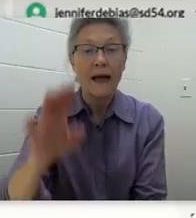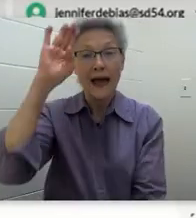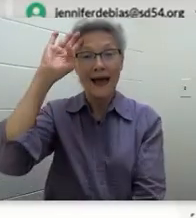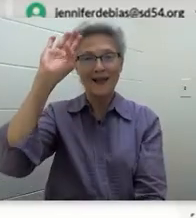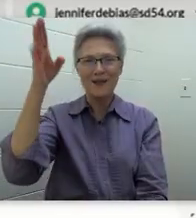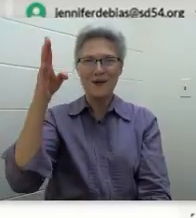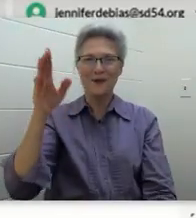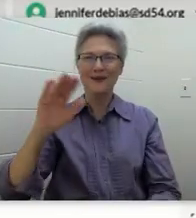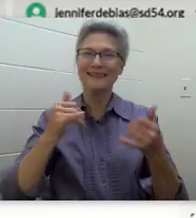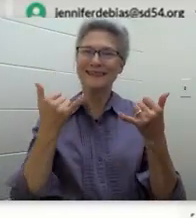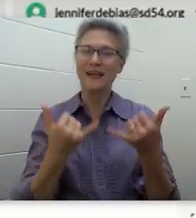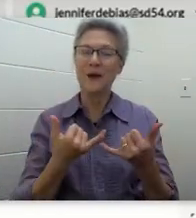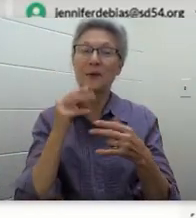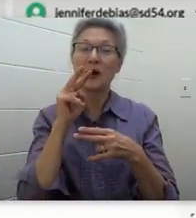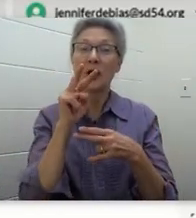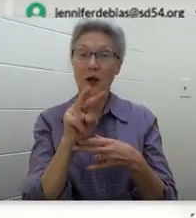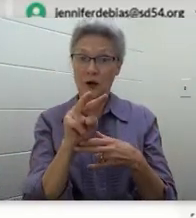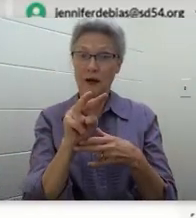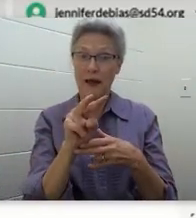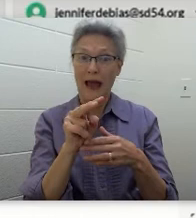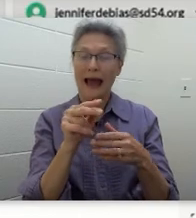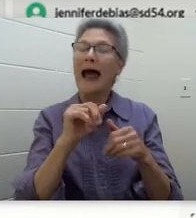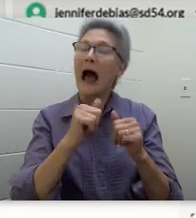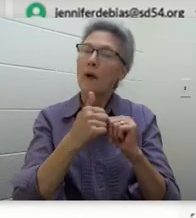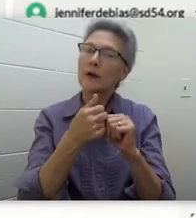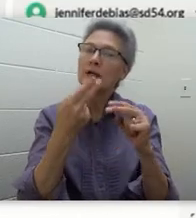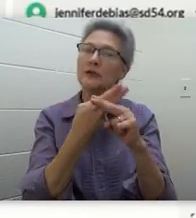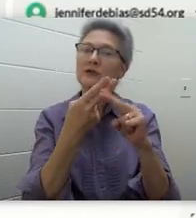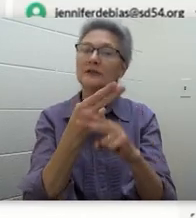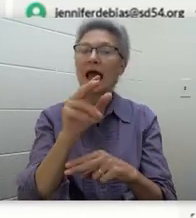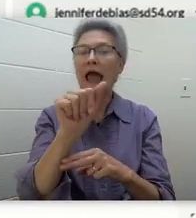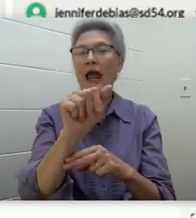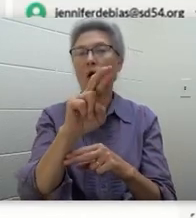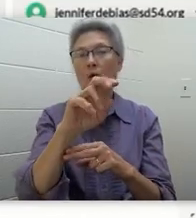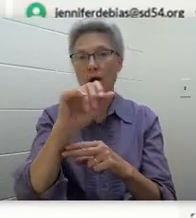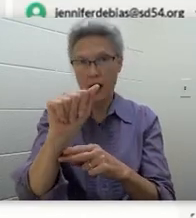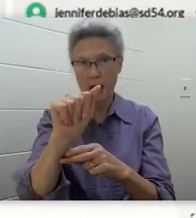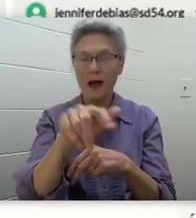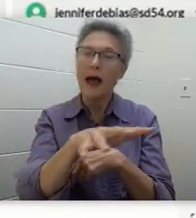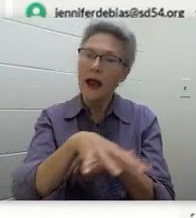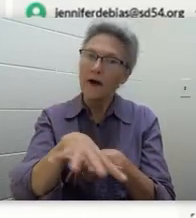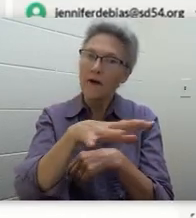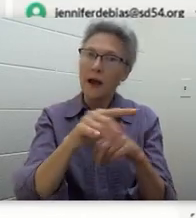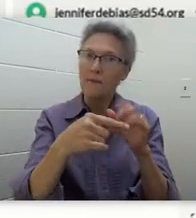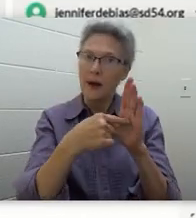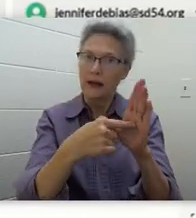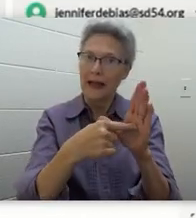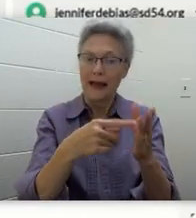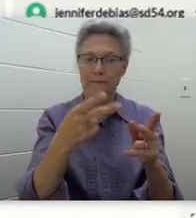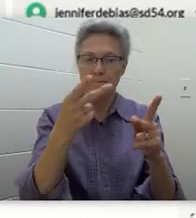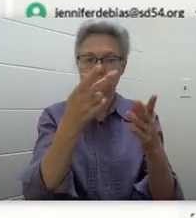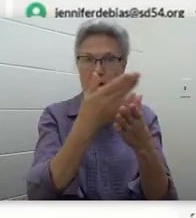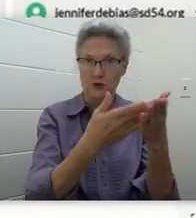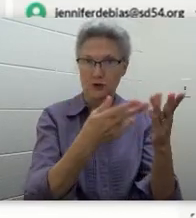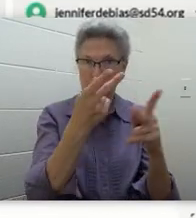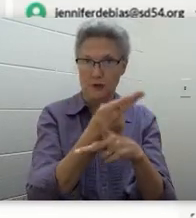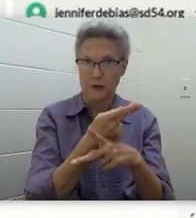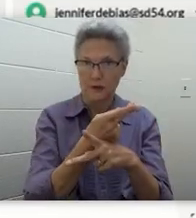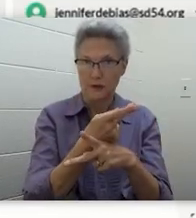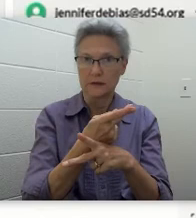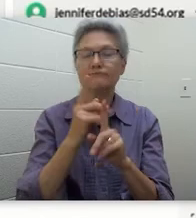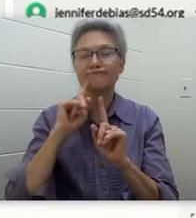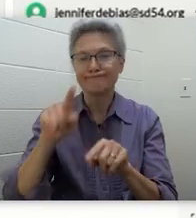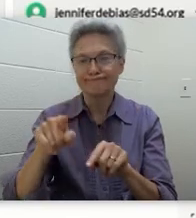Hello. Today we're going to take a look at how we can use the area model and partial products to help us multiply larger